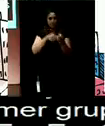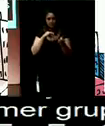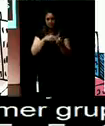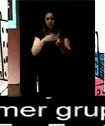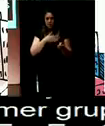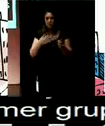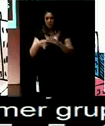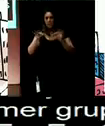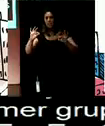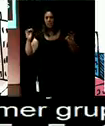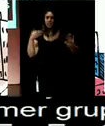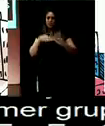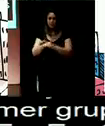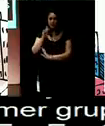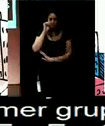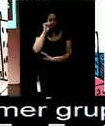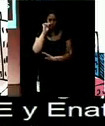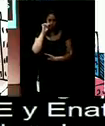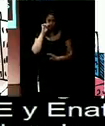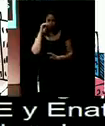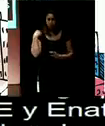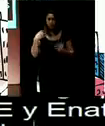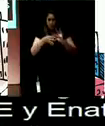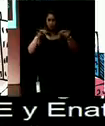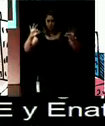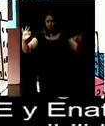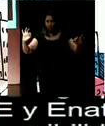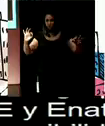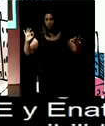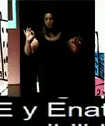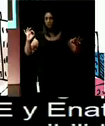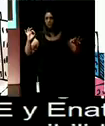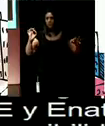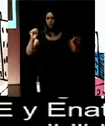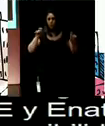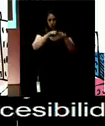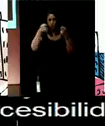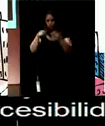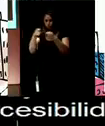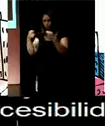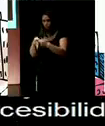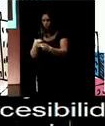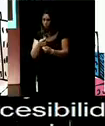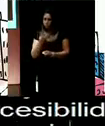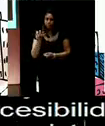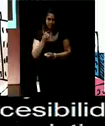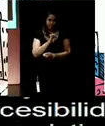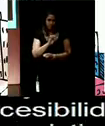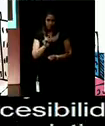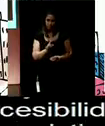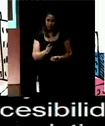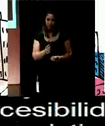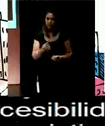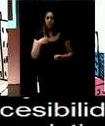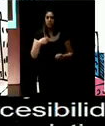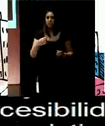We emphasize the accessibility chain in tourism, in which there shouldn't be breakdowns